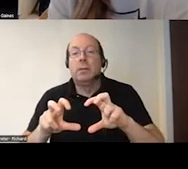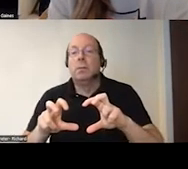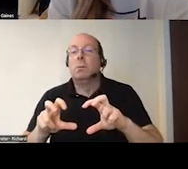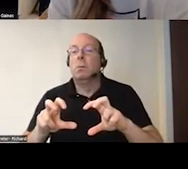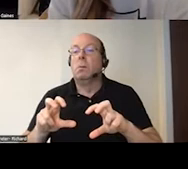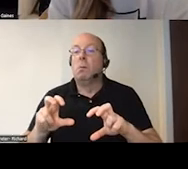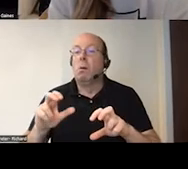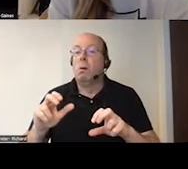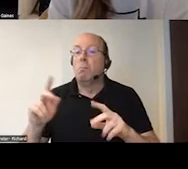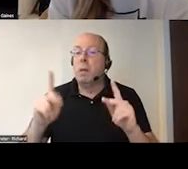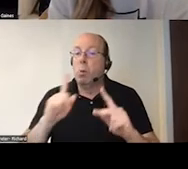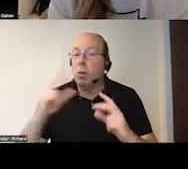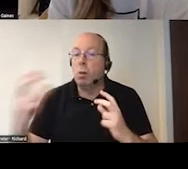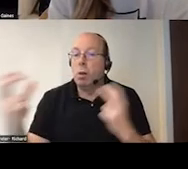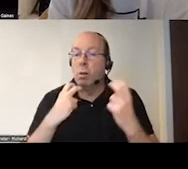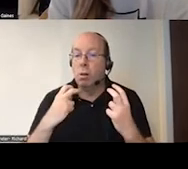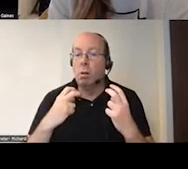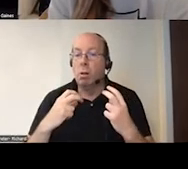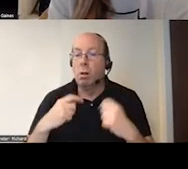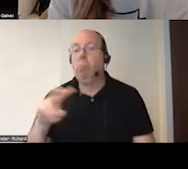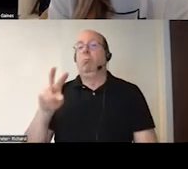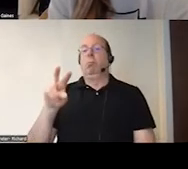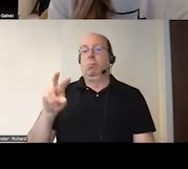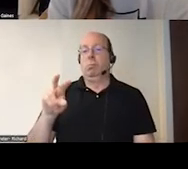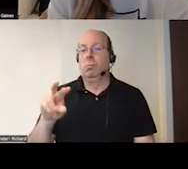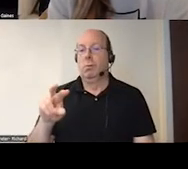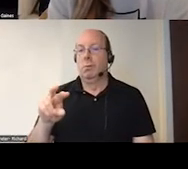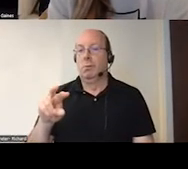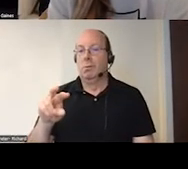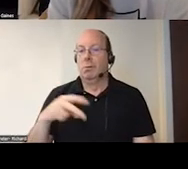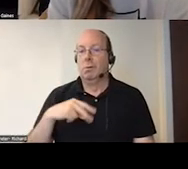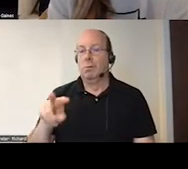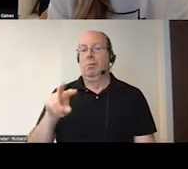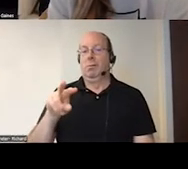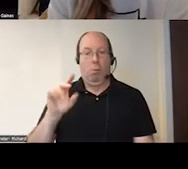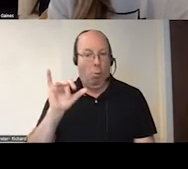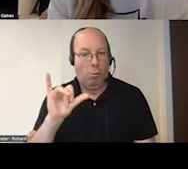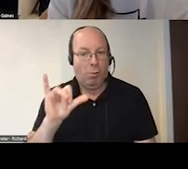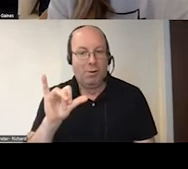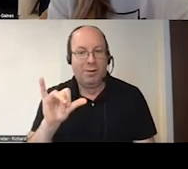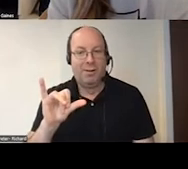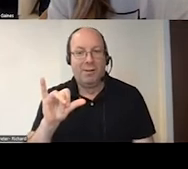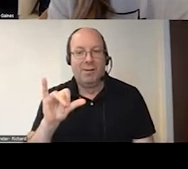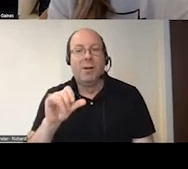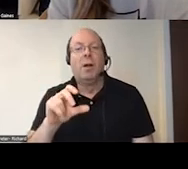early, I was actually a little bit thrown aback. And but it was also